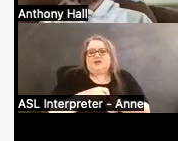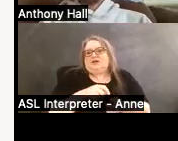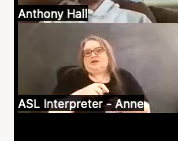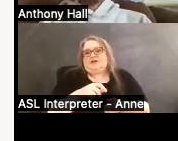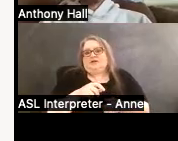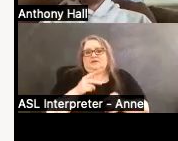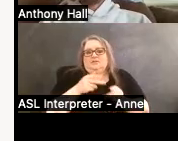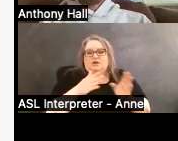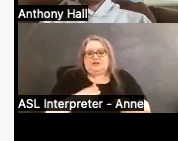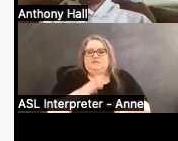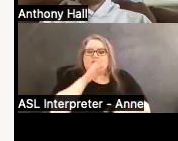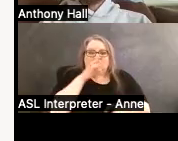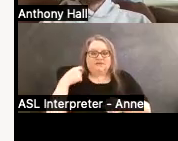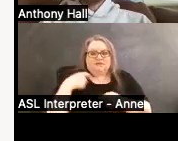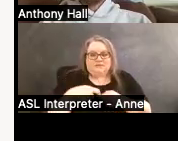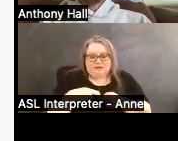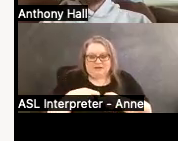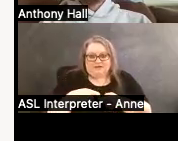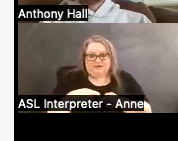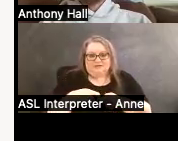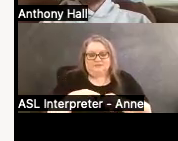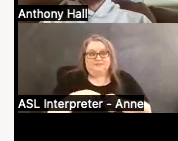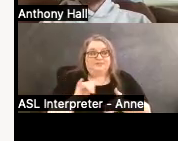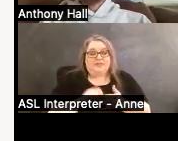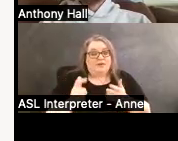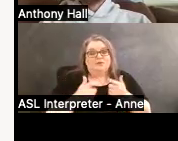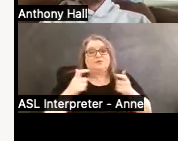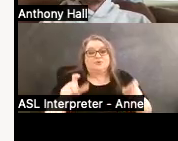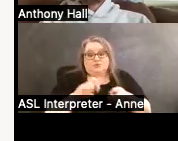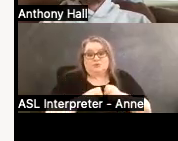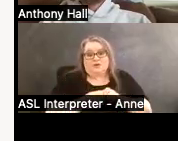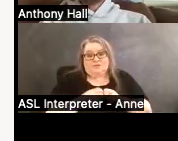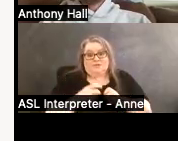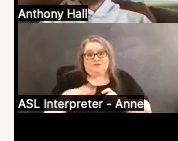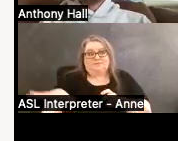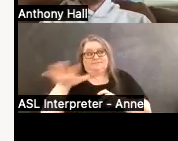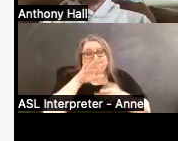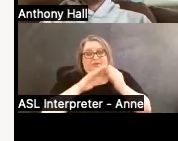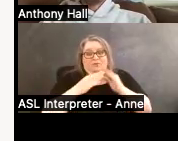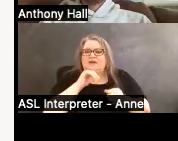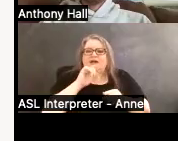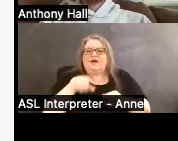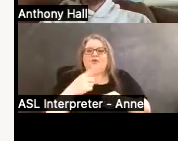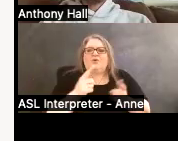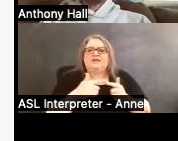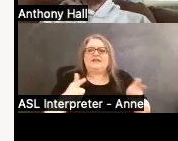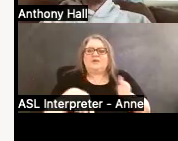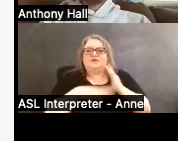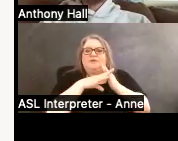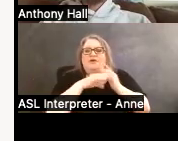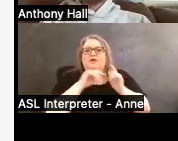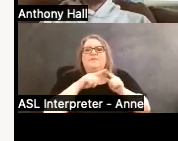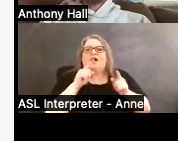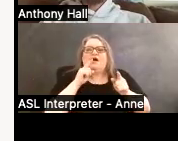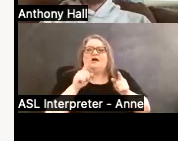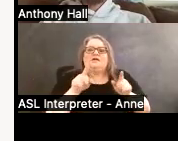participants. That was a huge problem in the community. Not only was it the language barrier, but it was also the fact